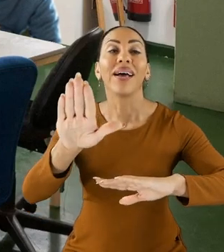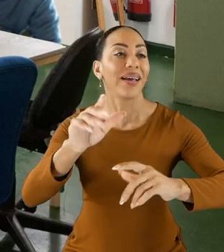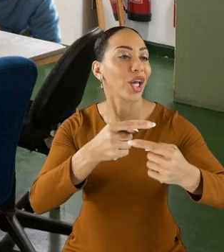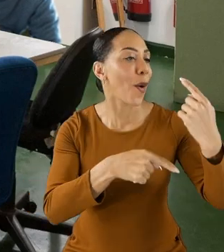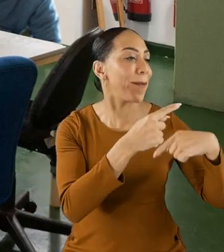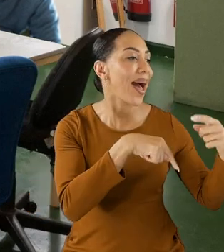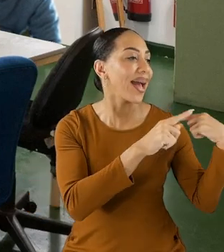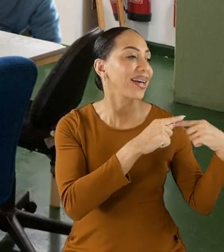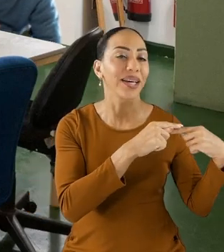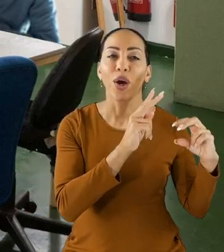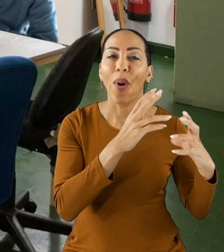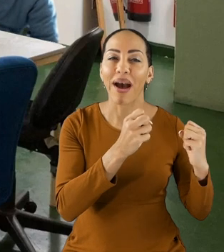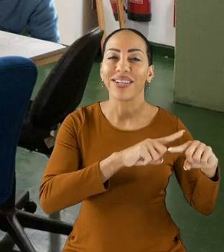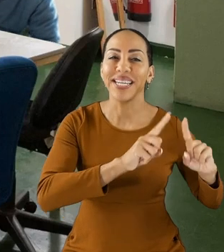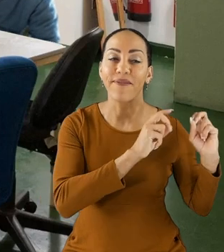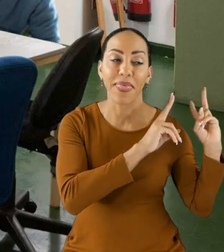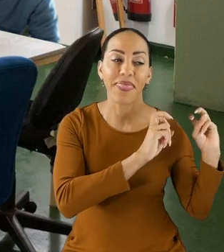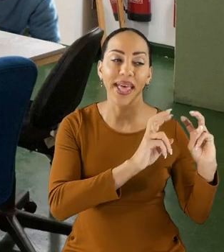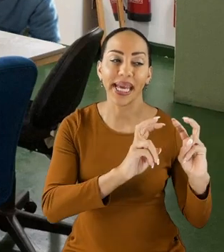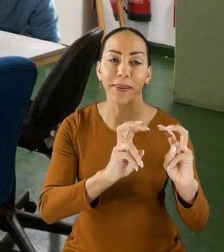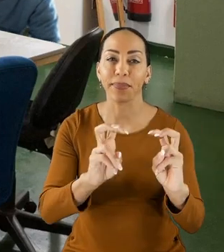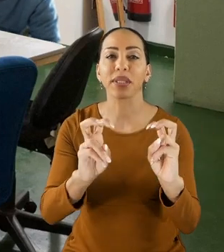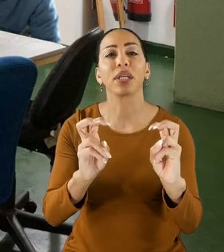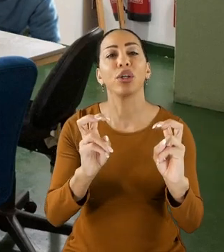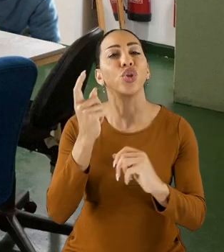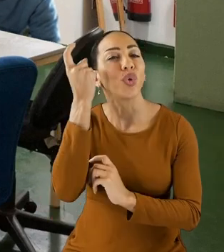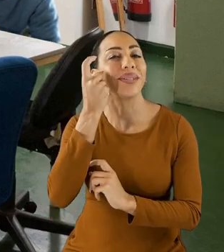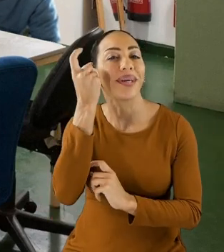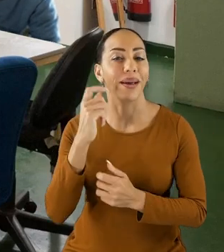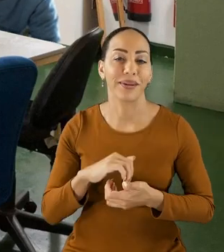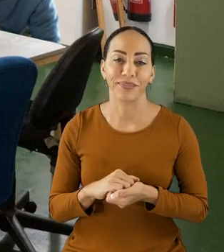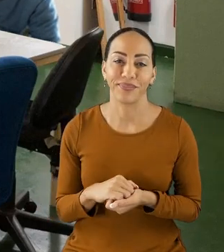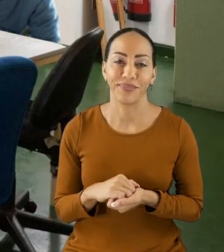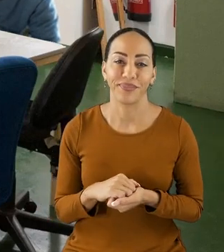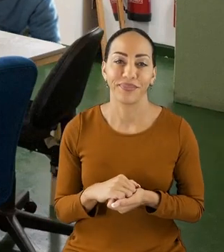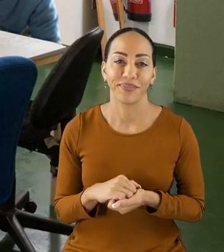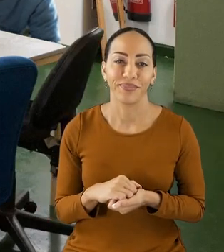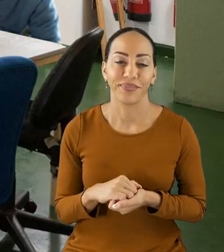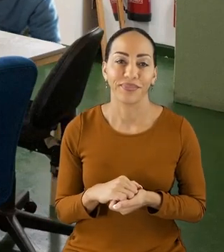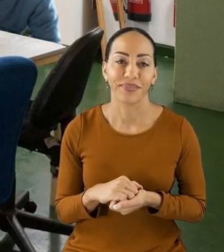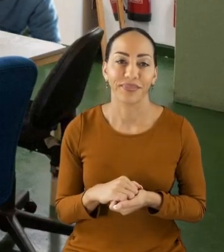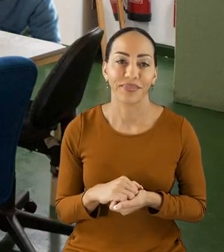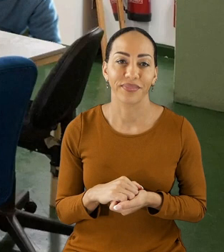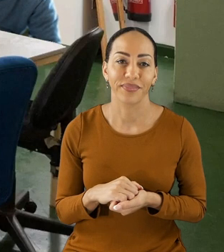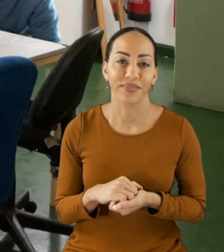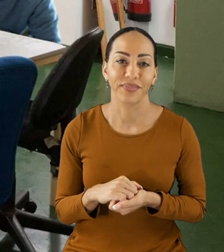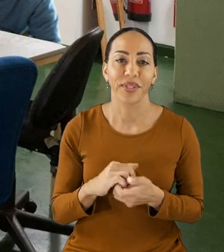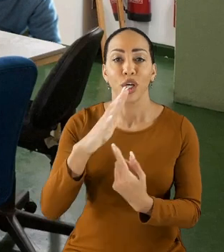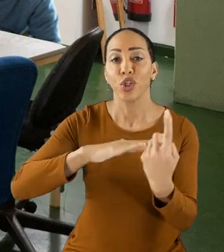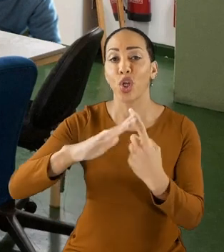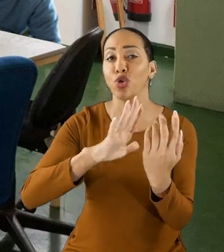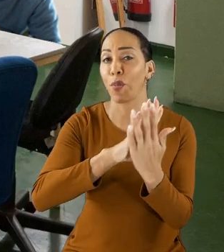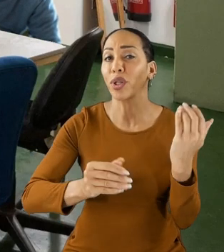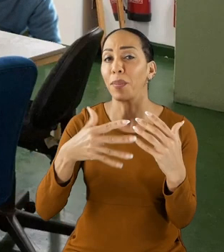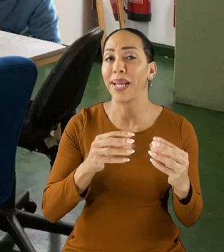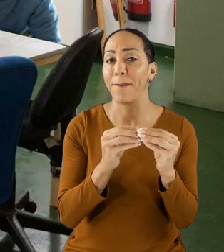that through our history, and each year we look at it from a different theme and take stock. Next.